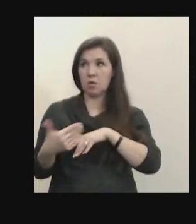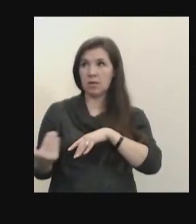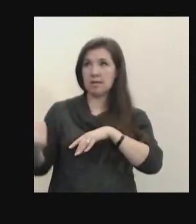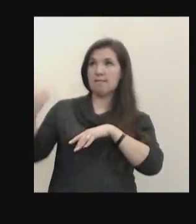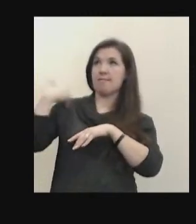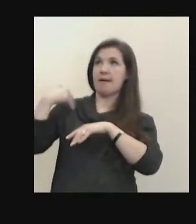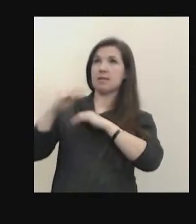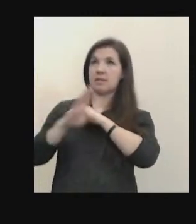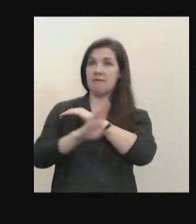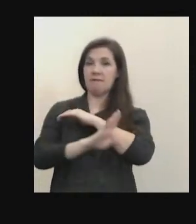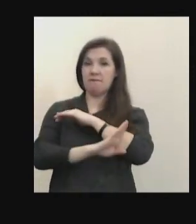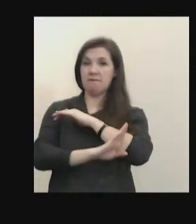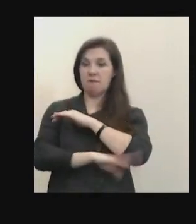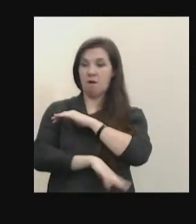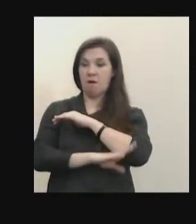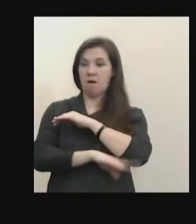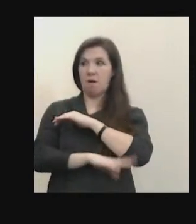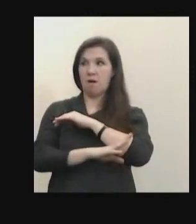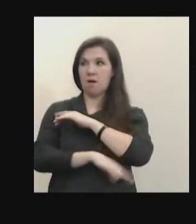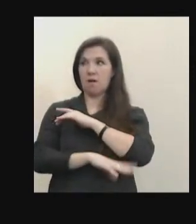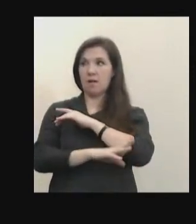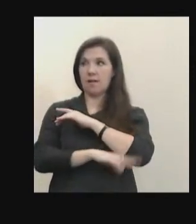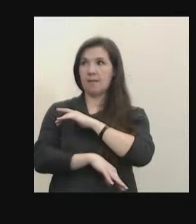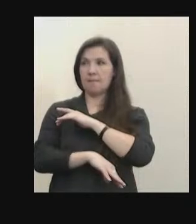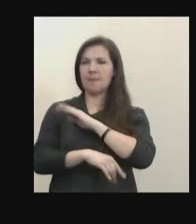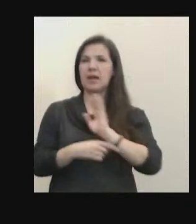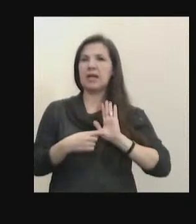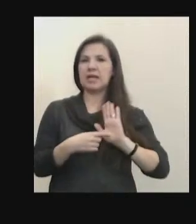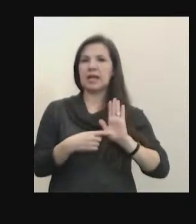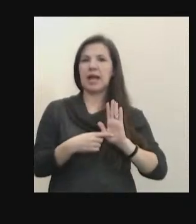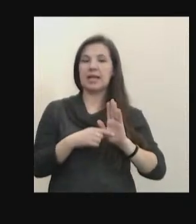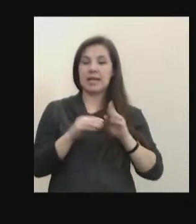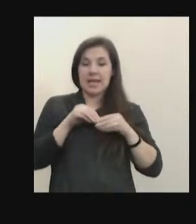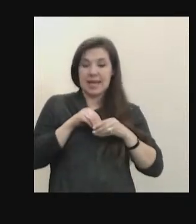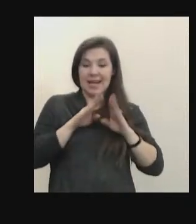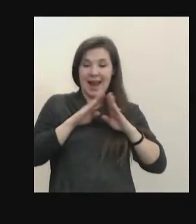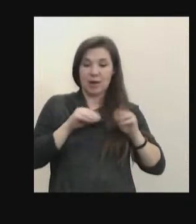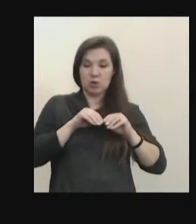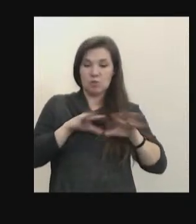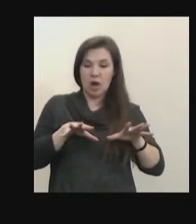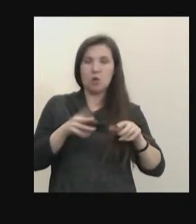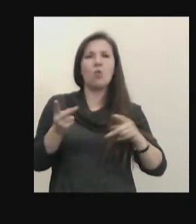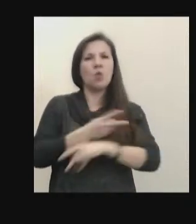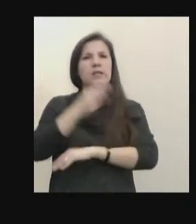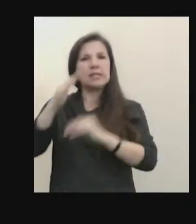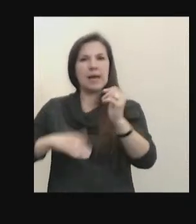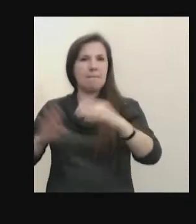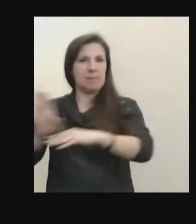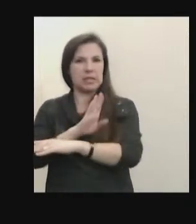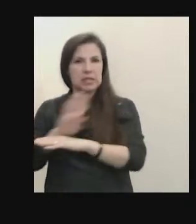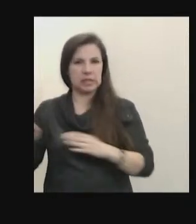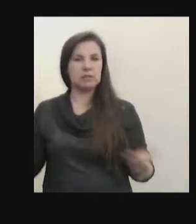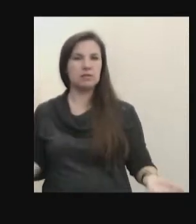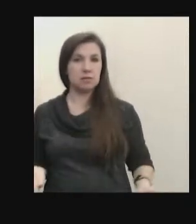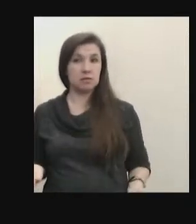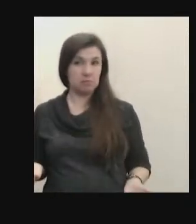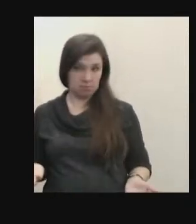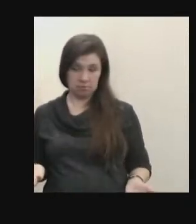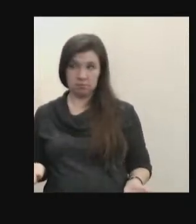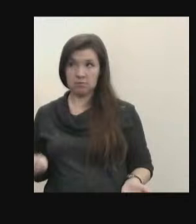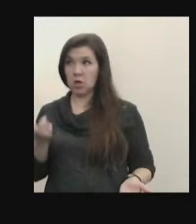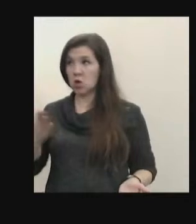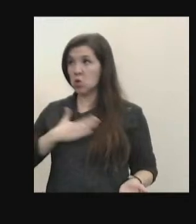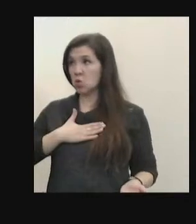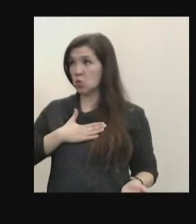and it indicated household spread was worse than anything any business was doing. Are you willing to release